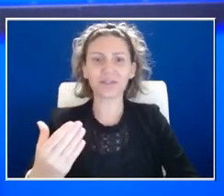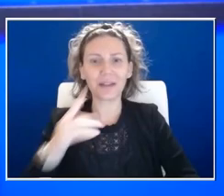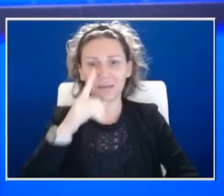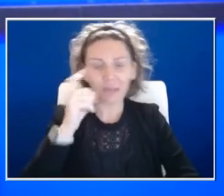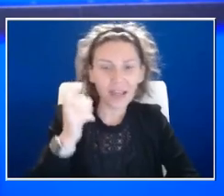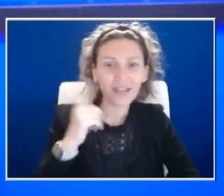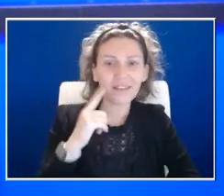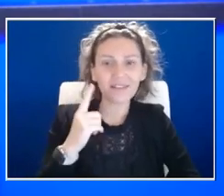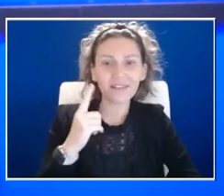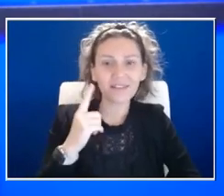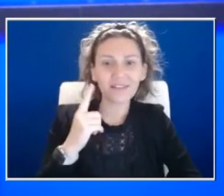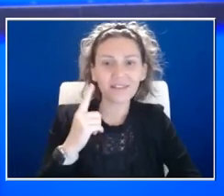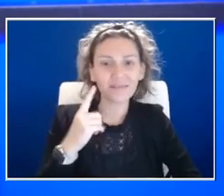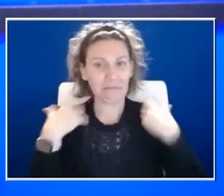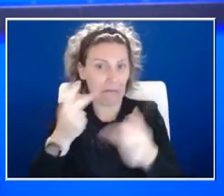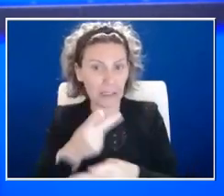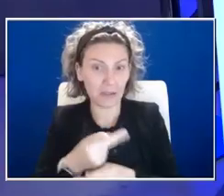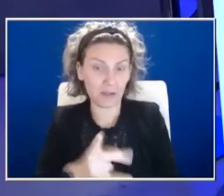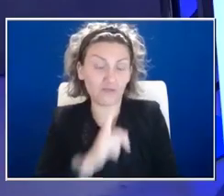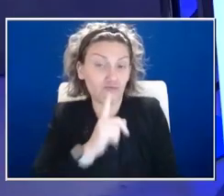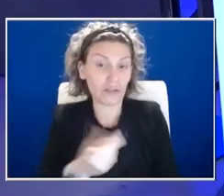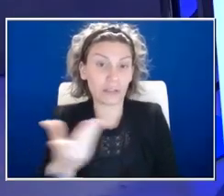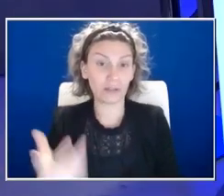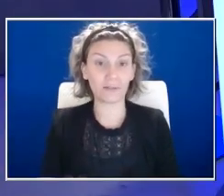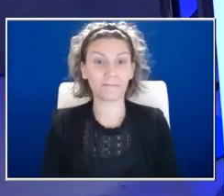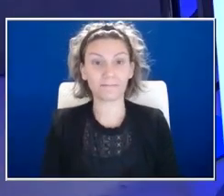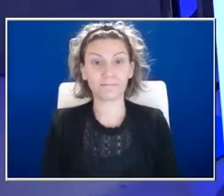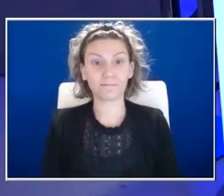care. It really it is. No, and you get